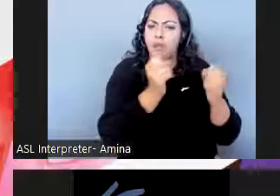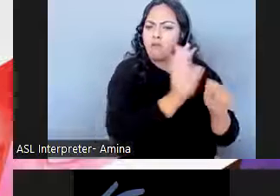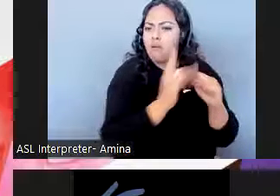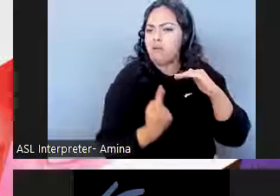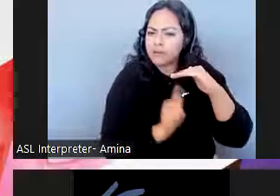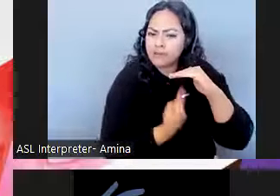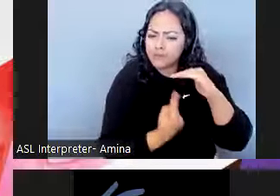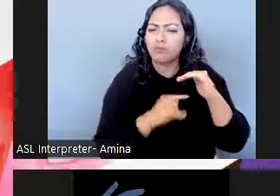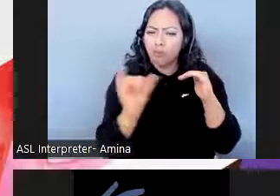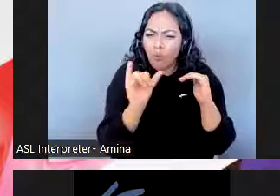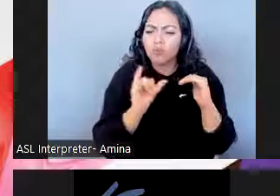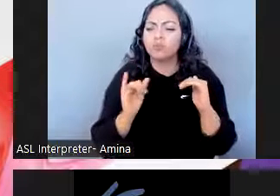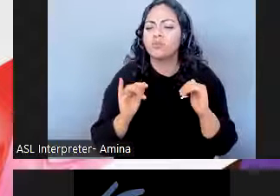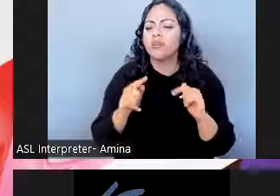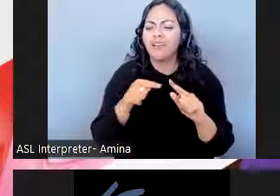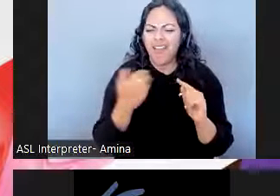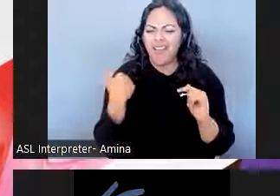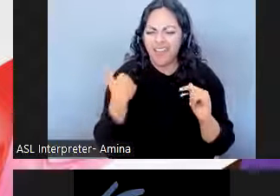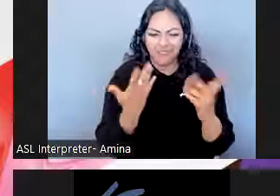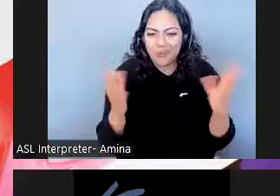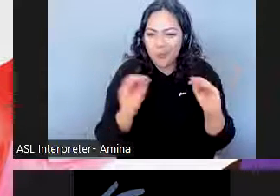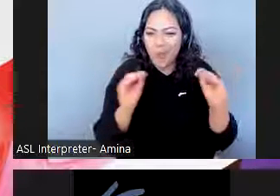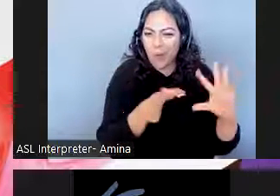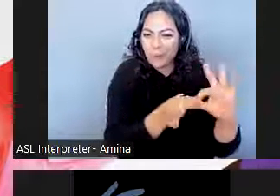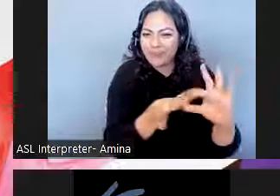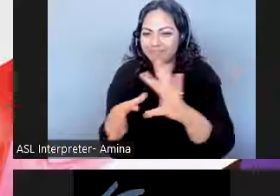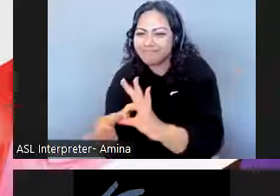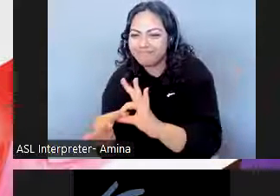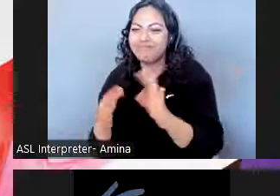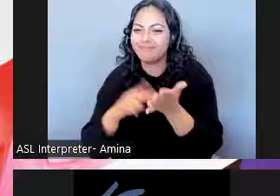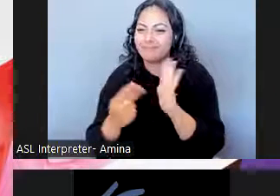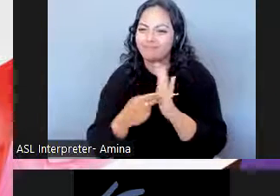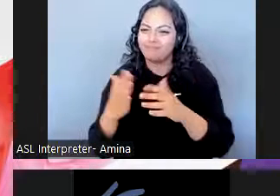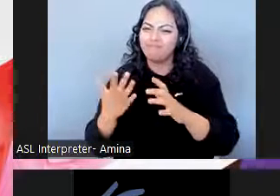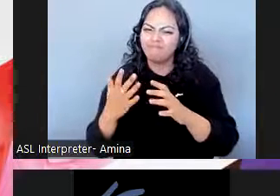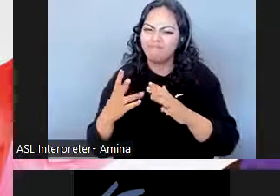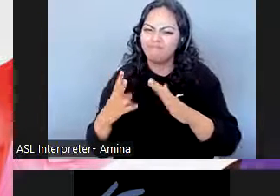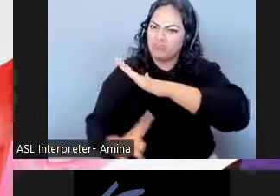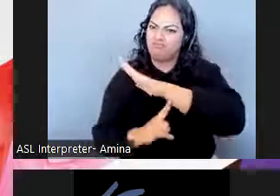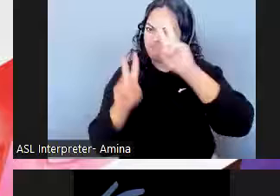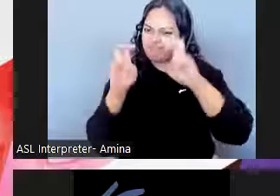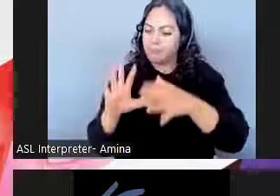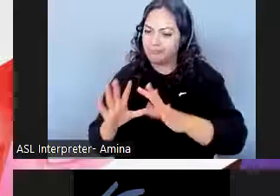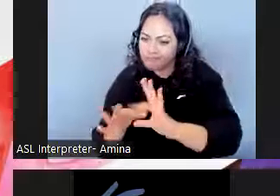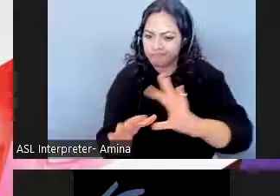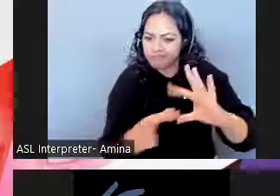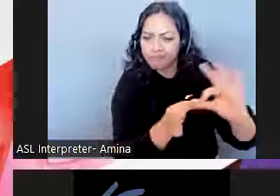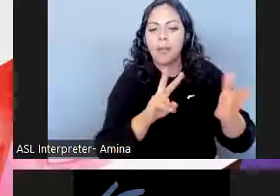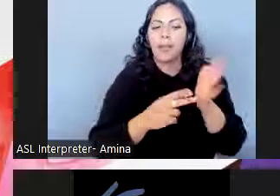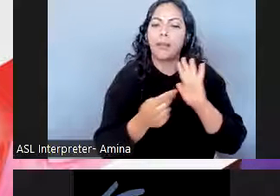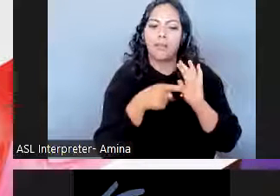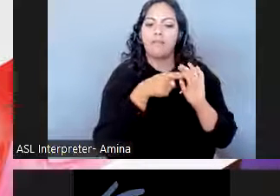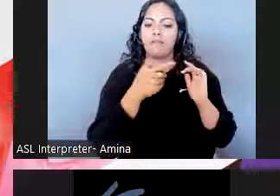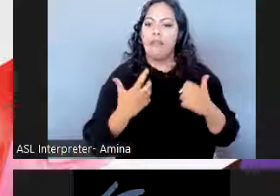between age groups, which in itself is helps build resilient, healthy communities and stave